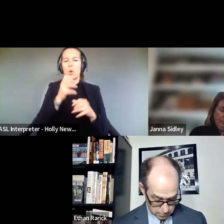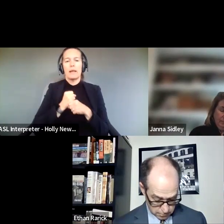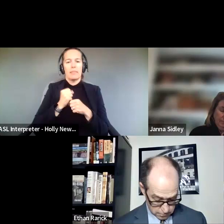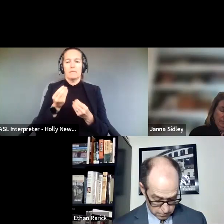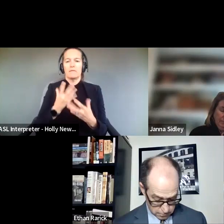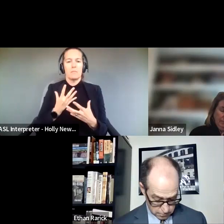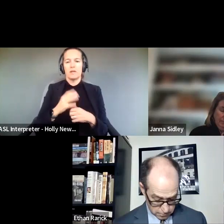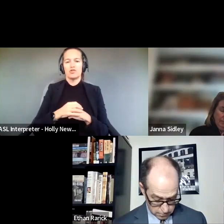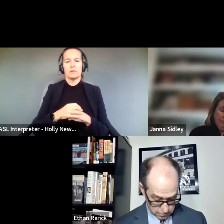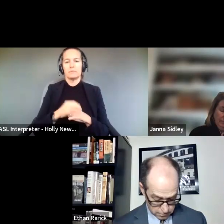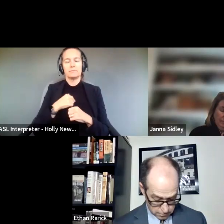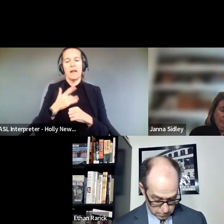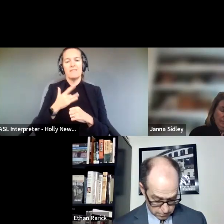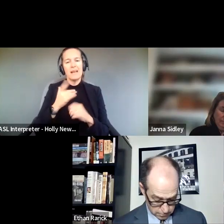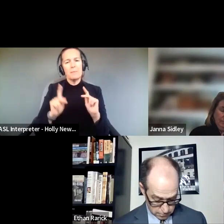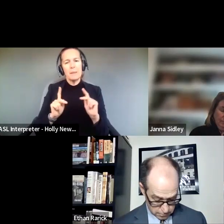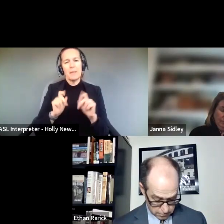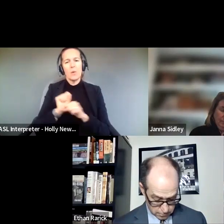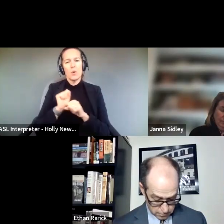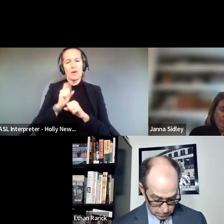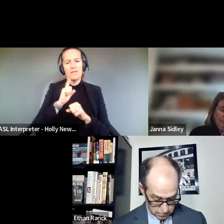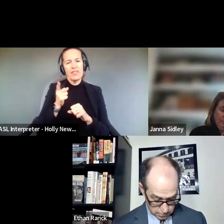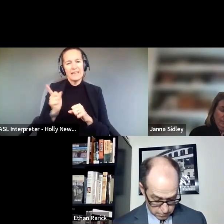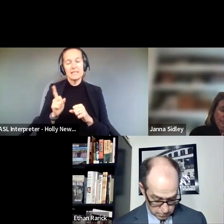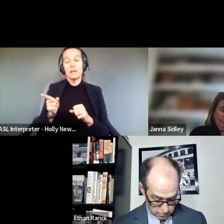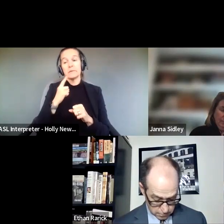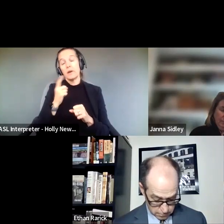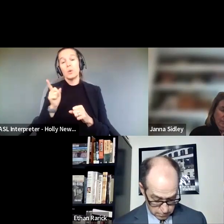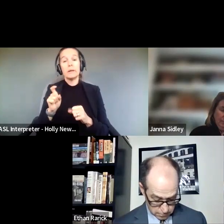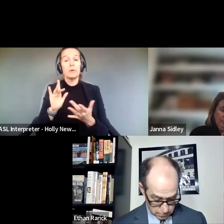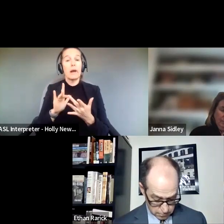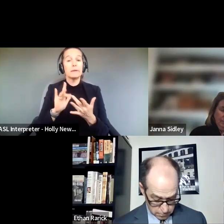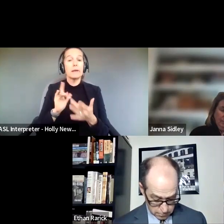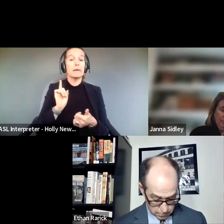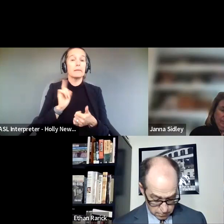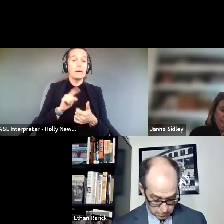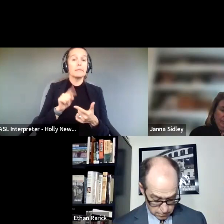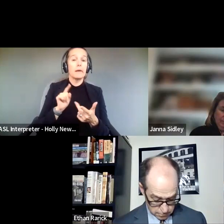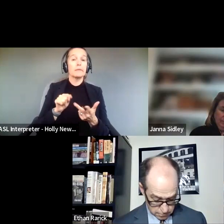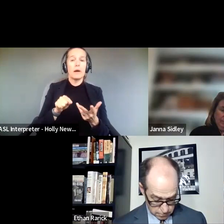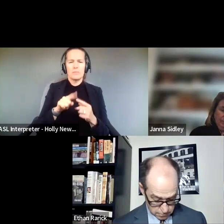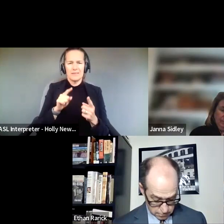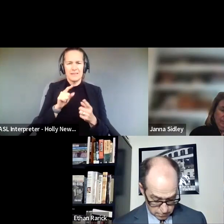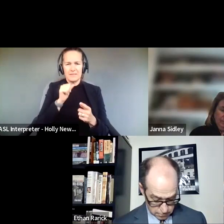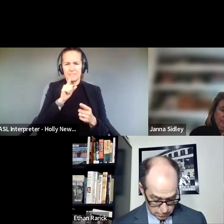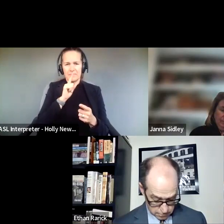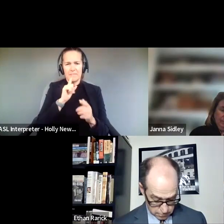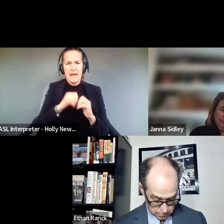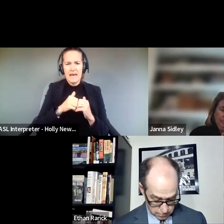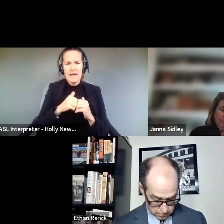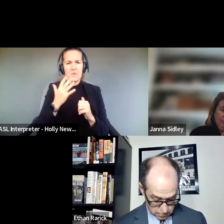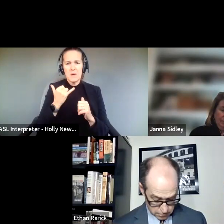like people that work for these things, they say, well, you need to contact such and such but they don't tell you how, they don't tell you